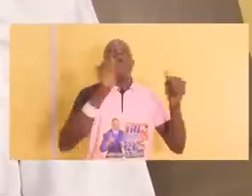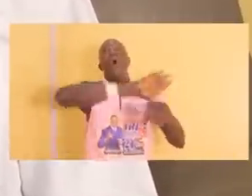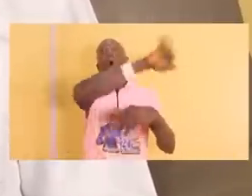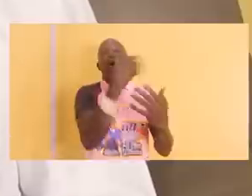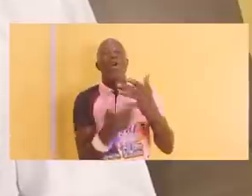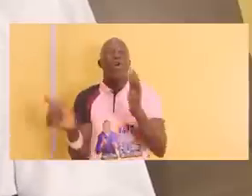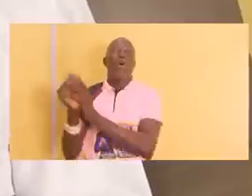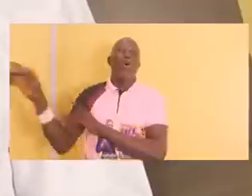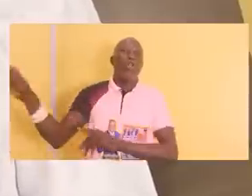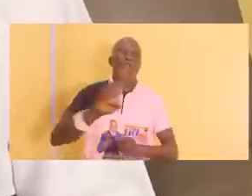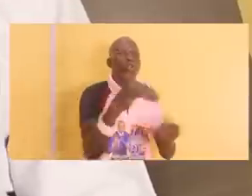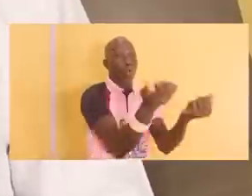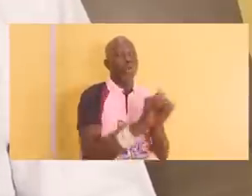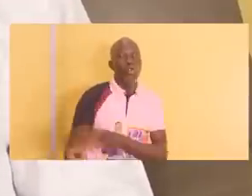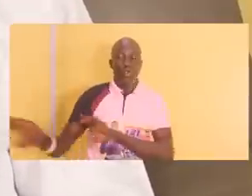Happy wedding anniversary.